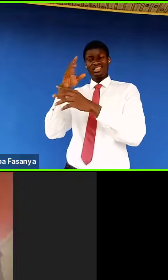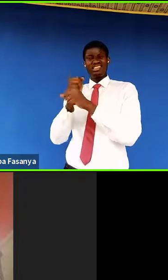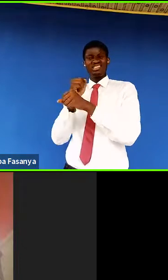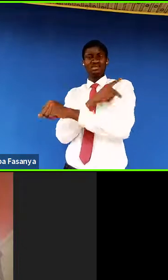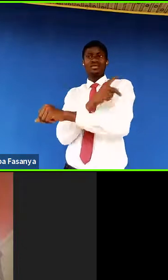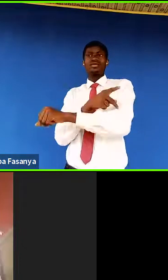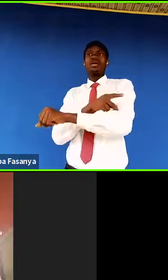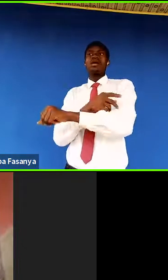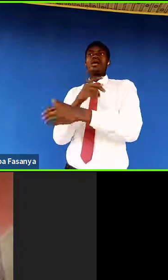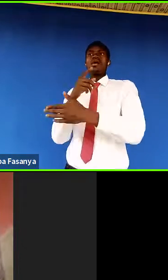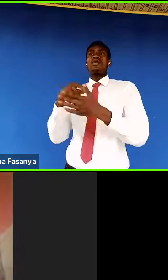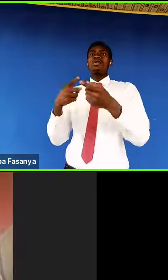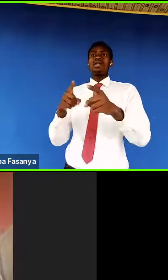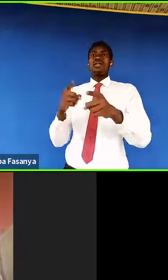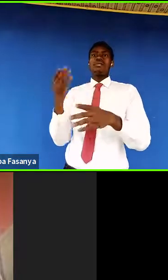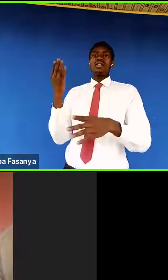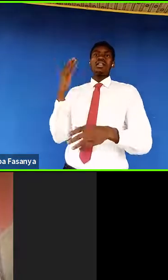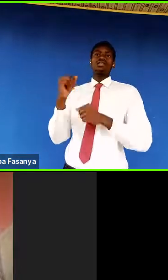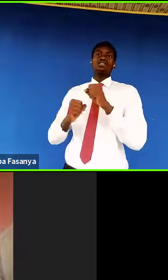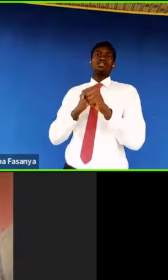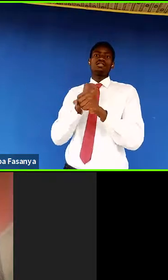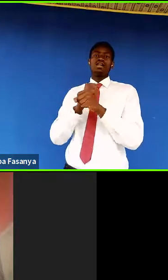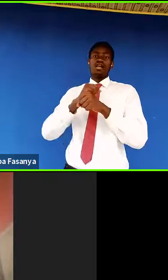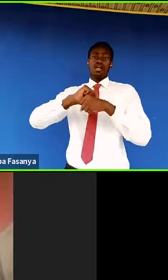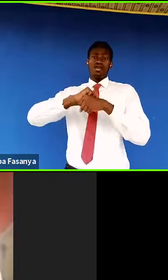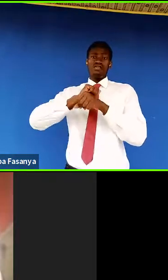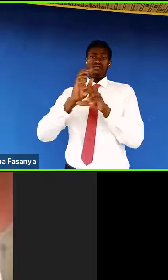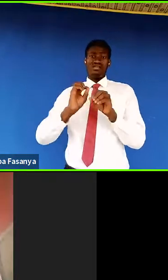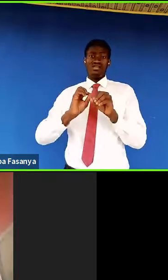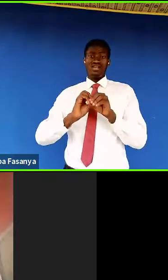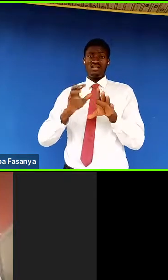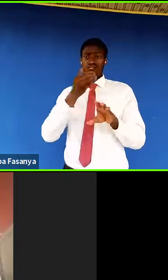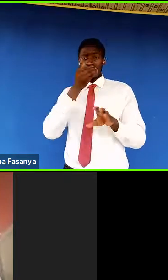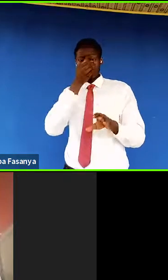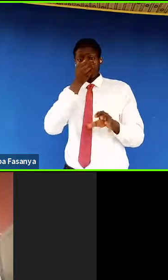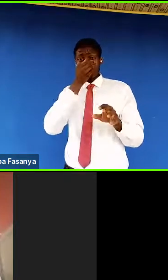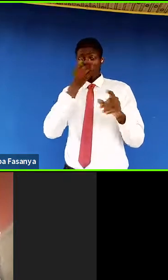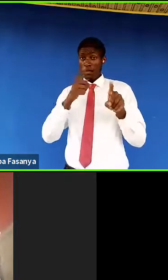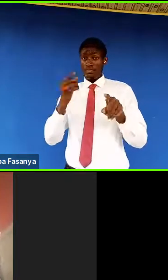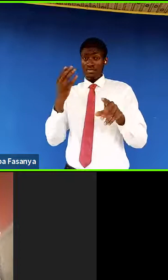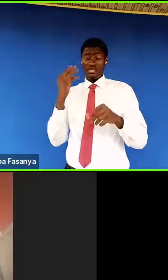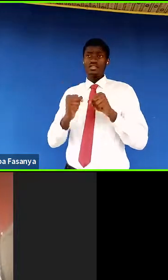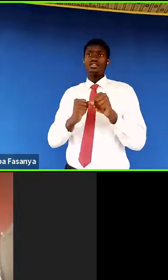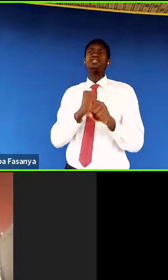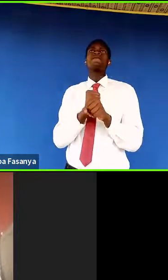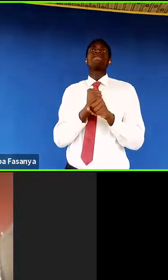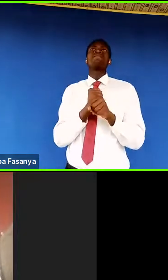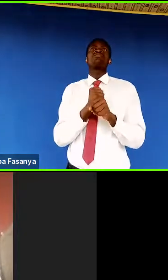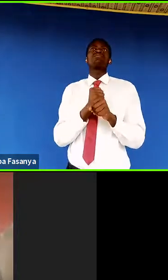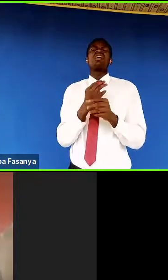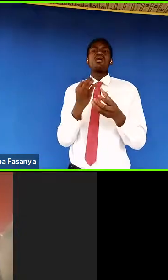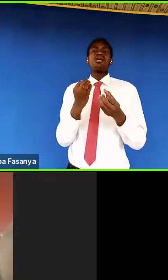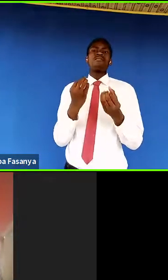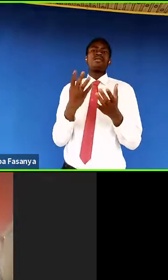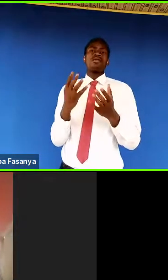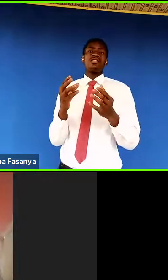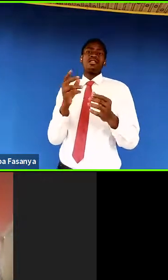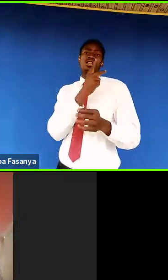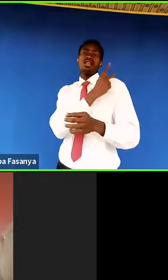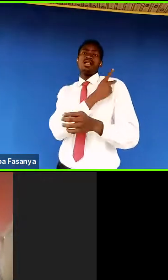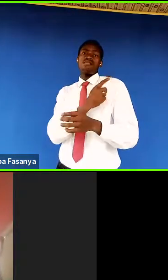instance, the pandemic, the lockdown, I had a handful of people that have even tried IVF before and it didn't